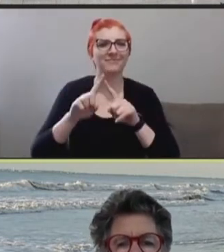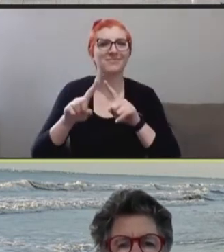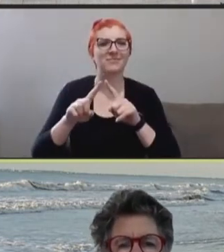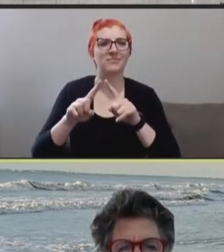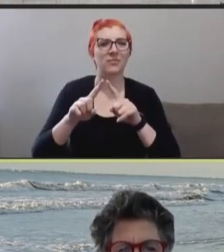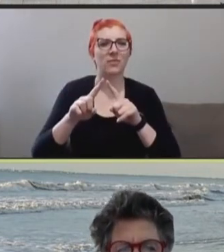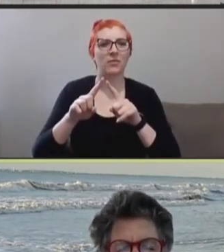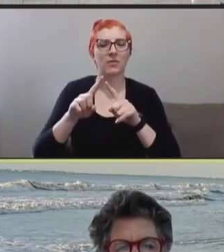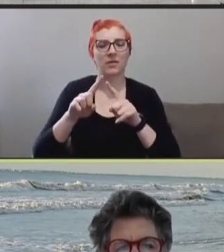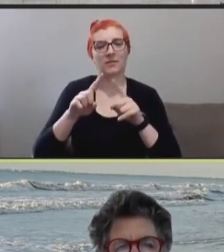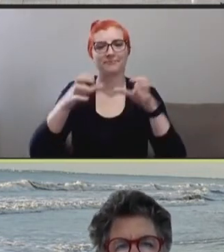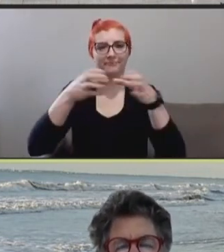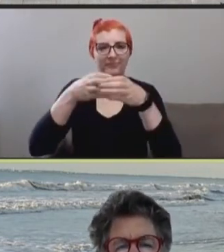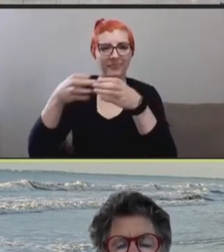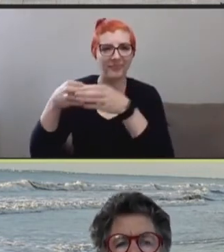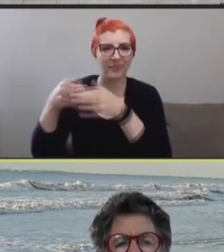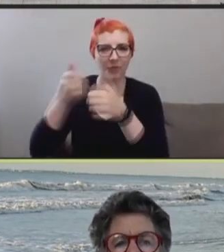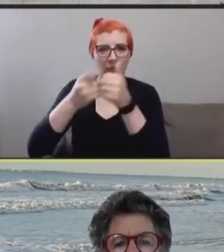slide.